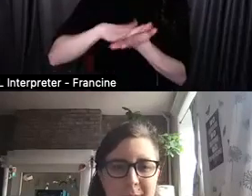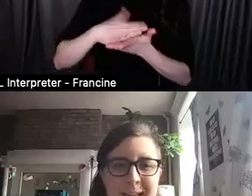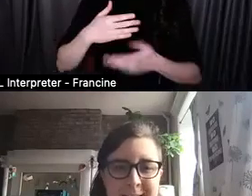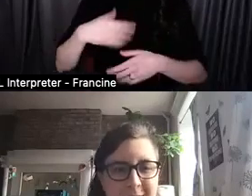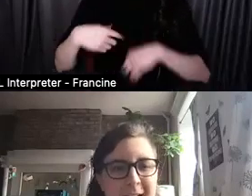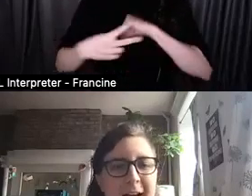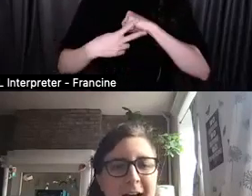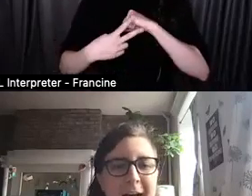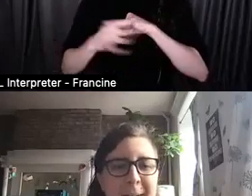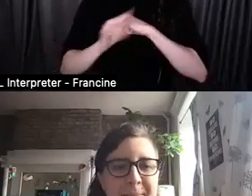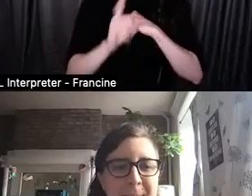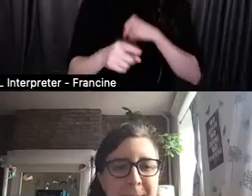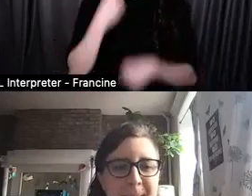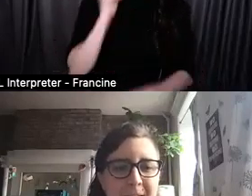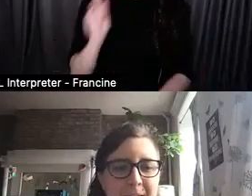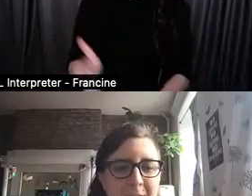our presenter.